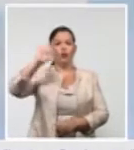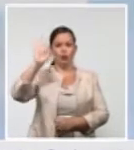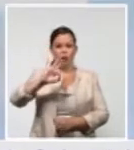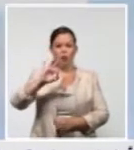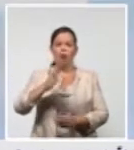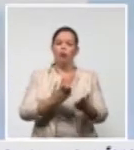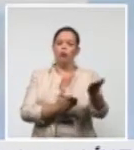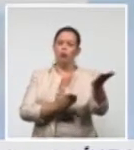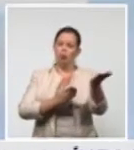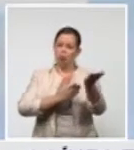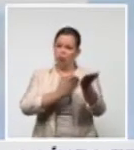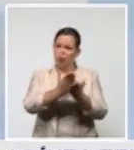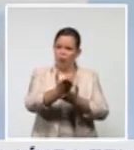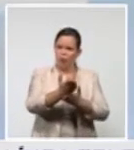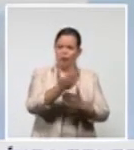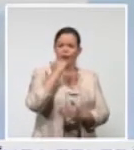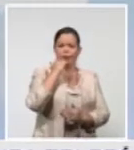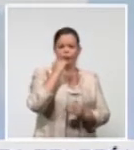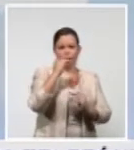582, or